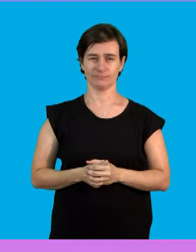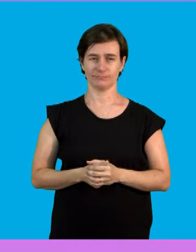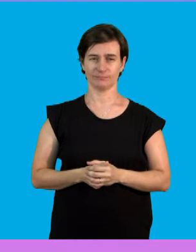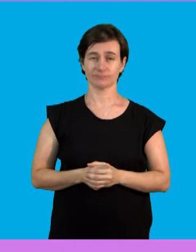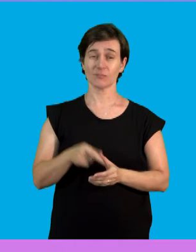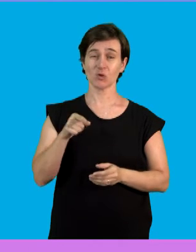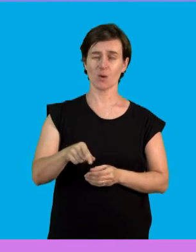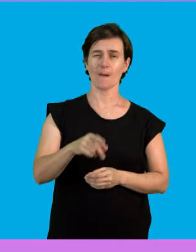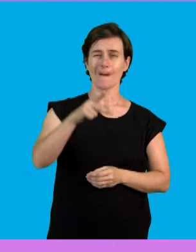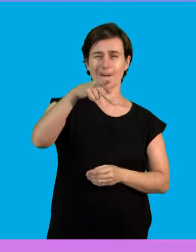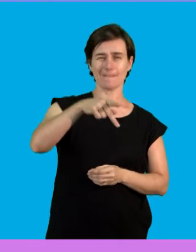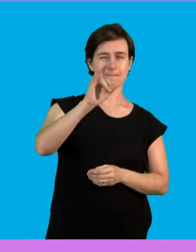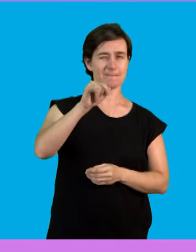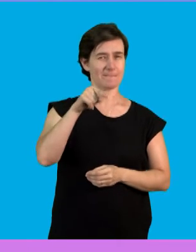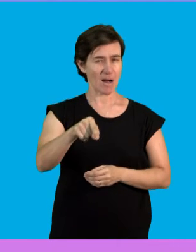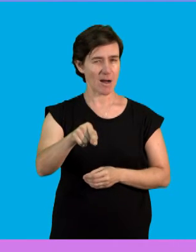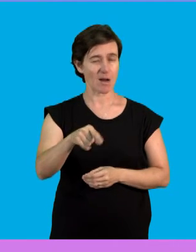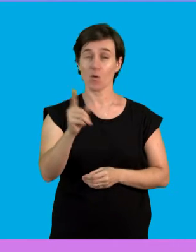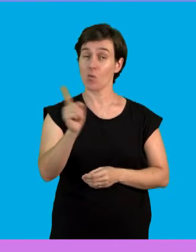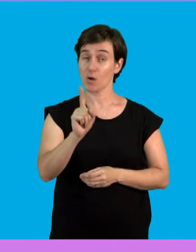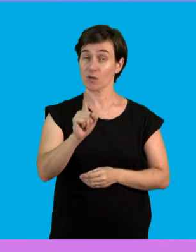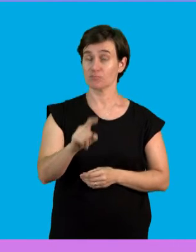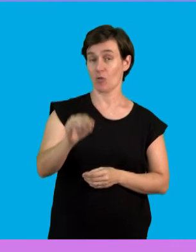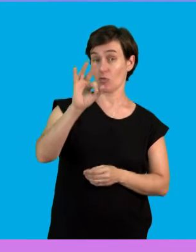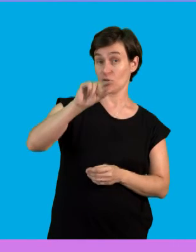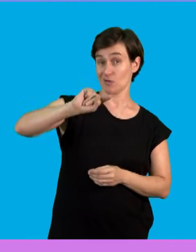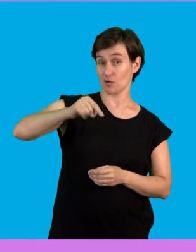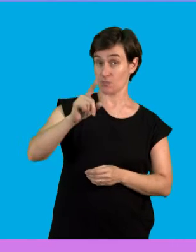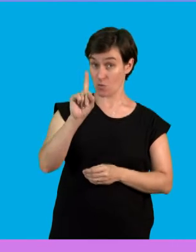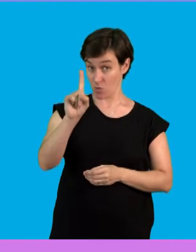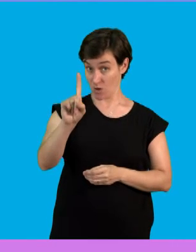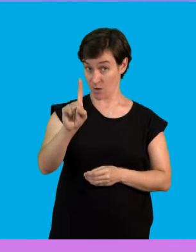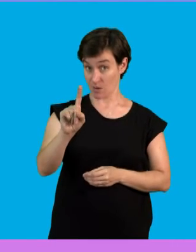substitute, and then pi is always